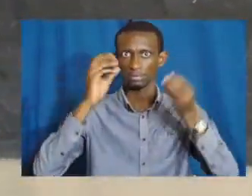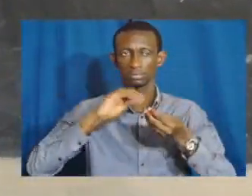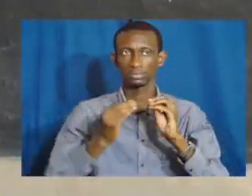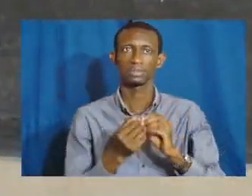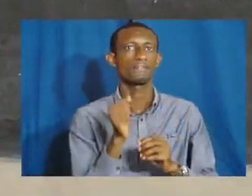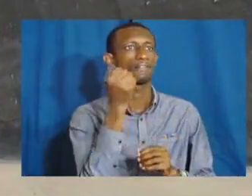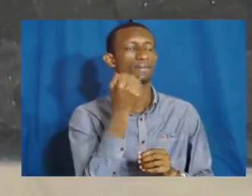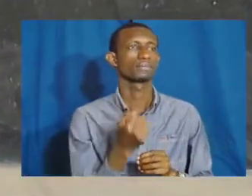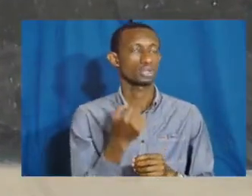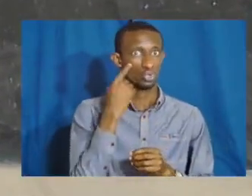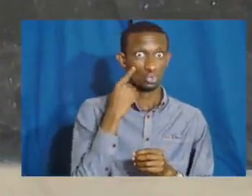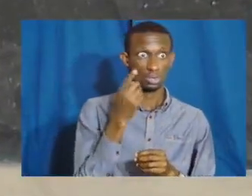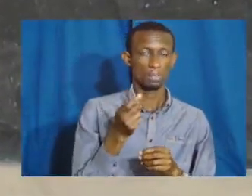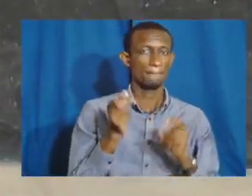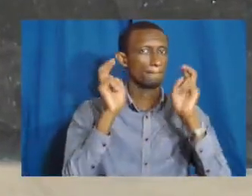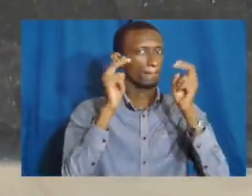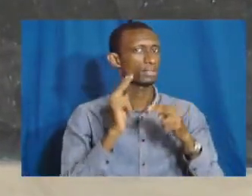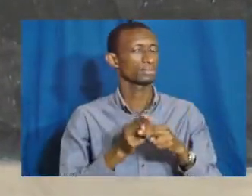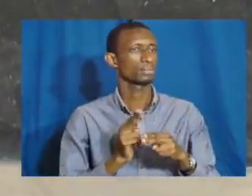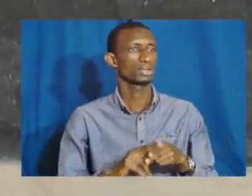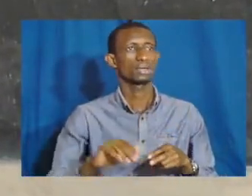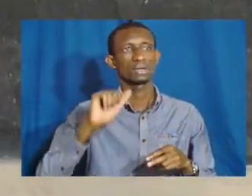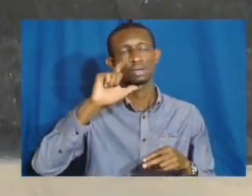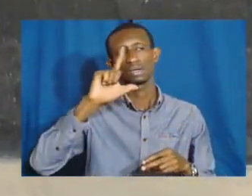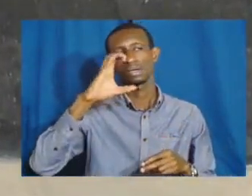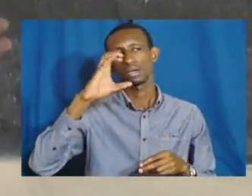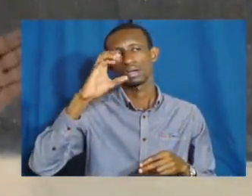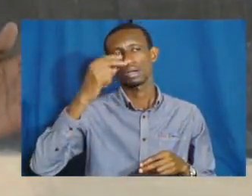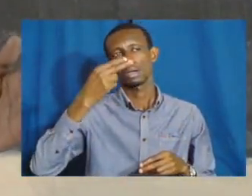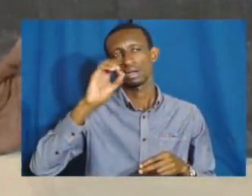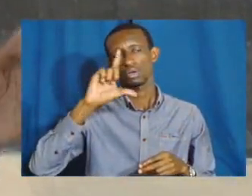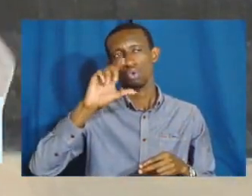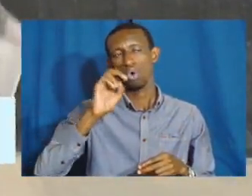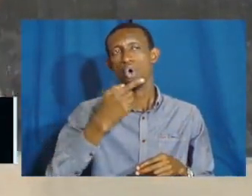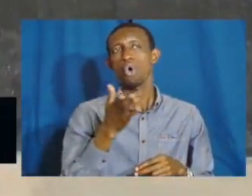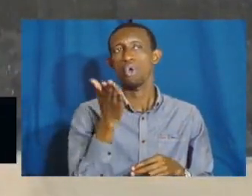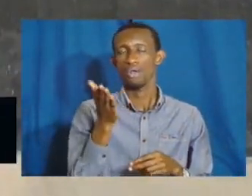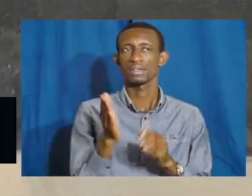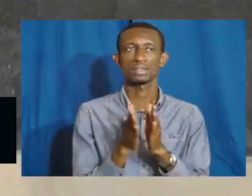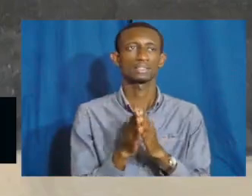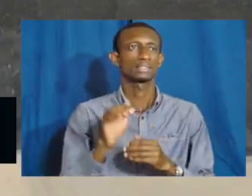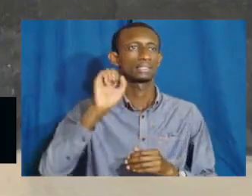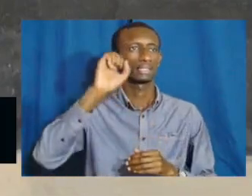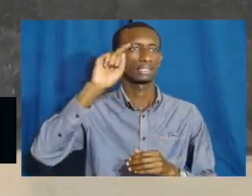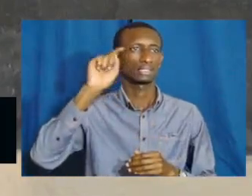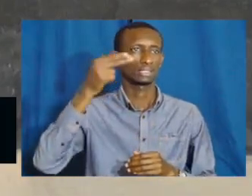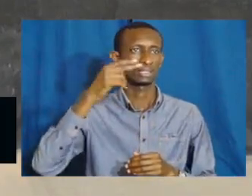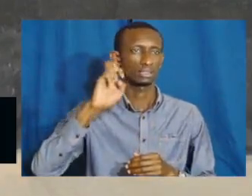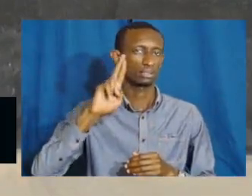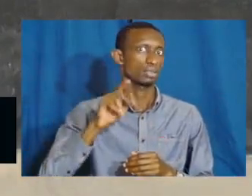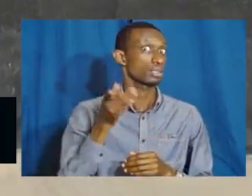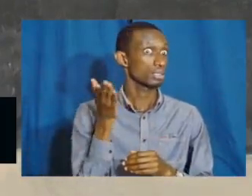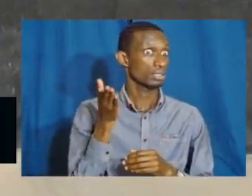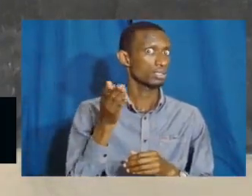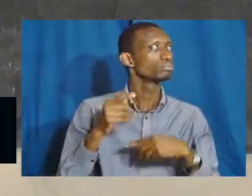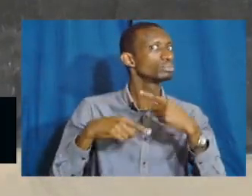at the alcohols and ethers. And this is a continuation of the previous lesson of Senior